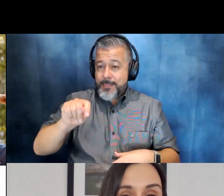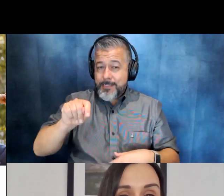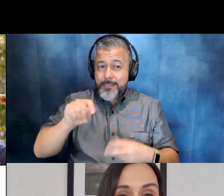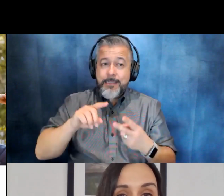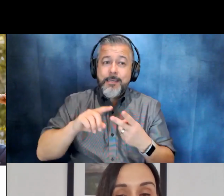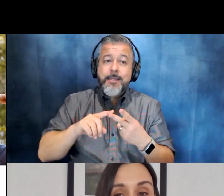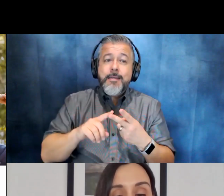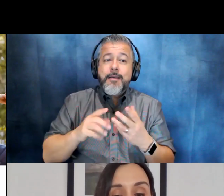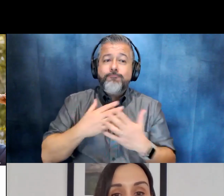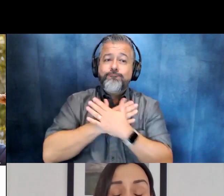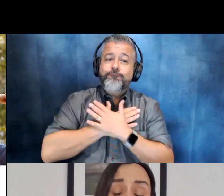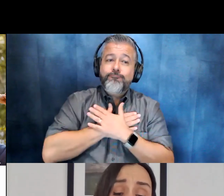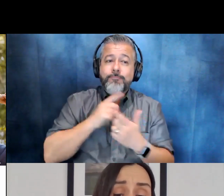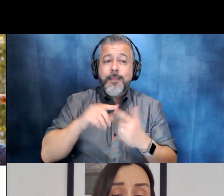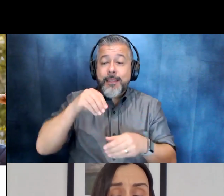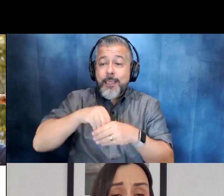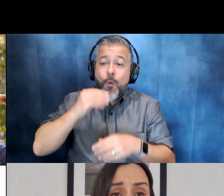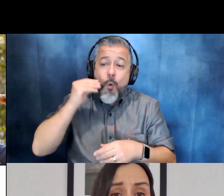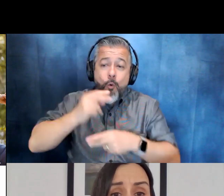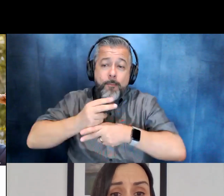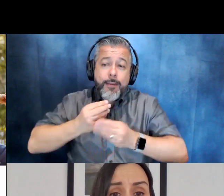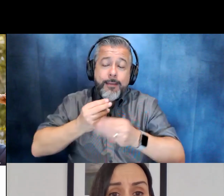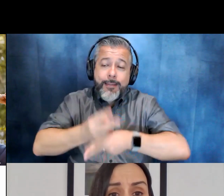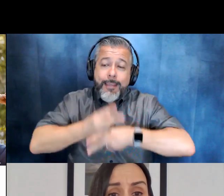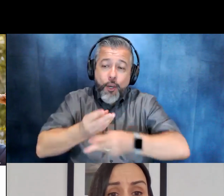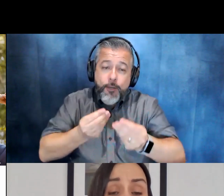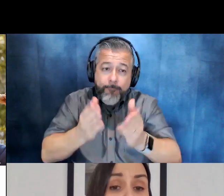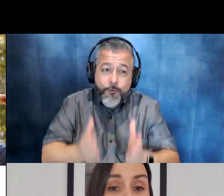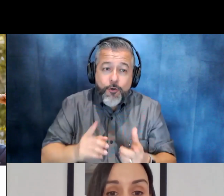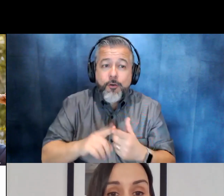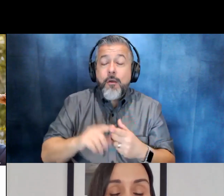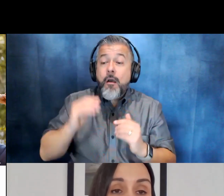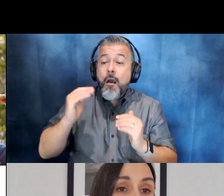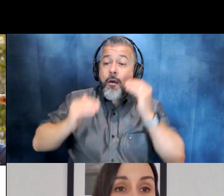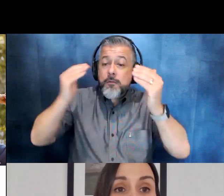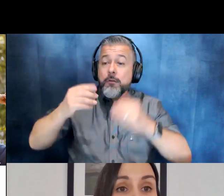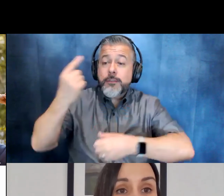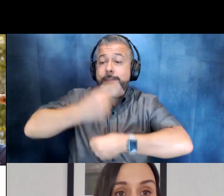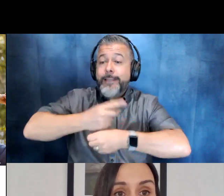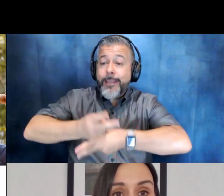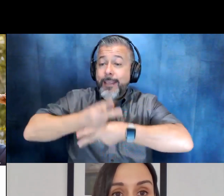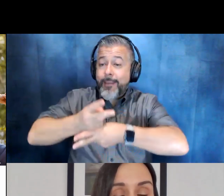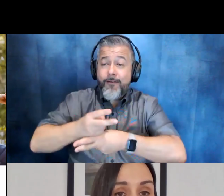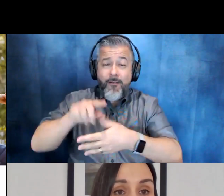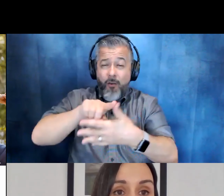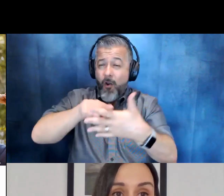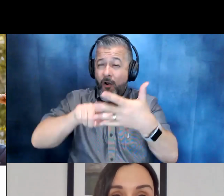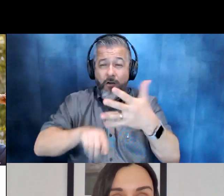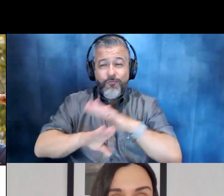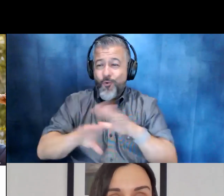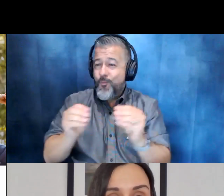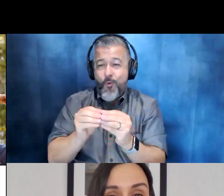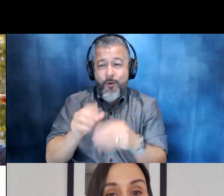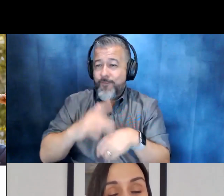day centers. So a lot of these supports are just no longer available because they're